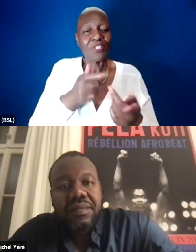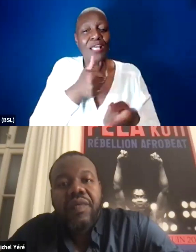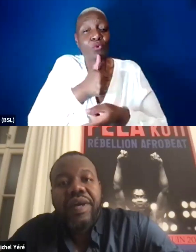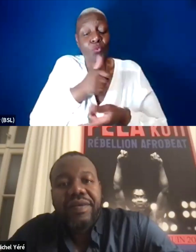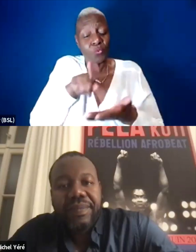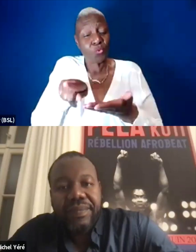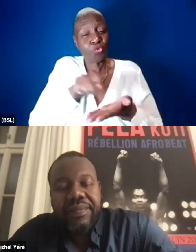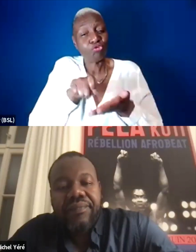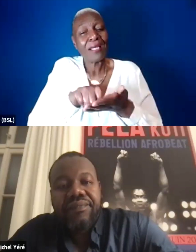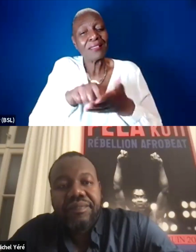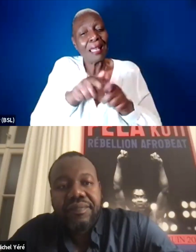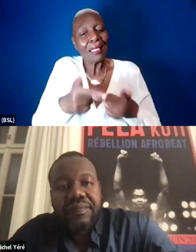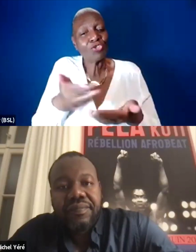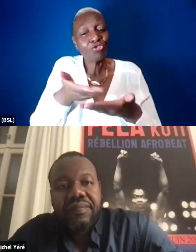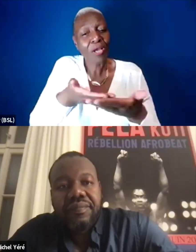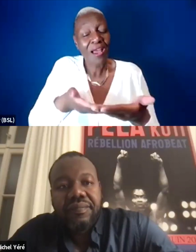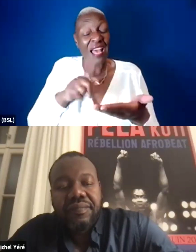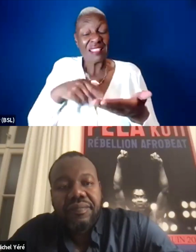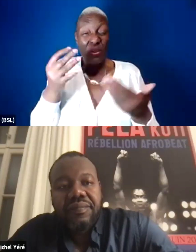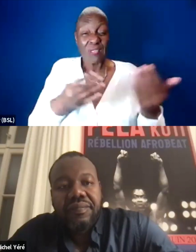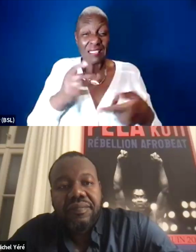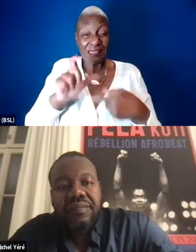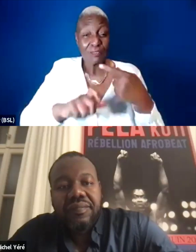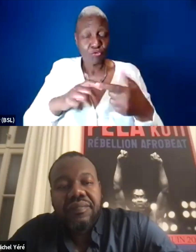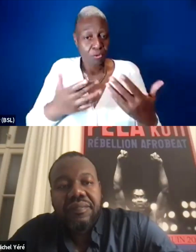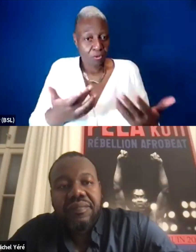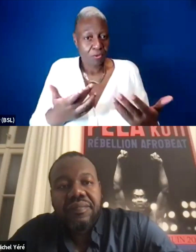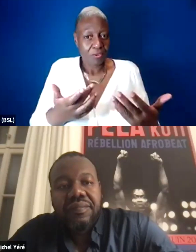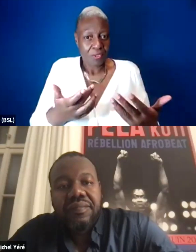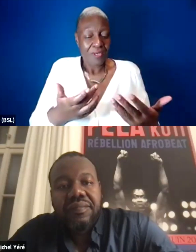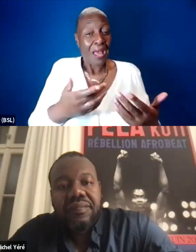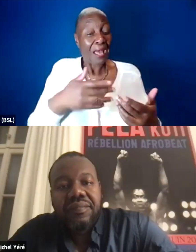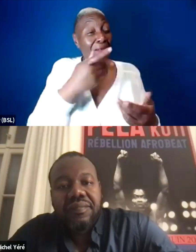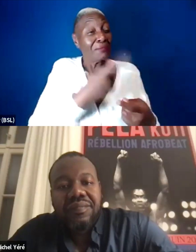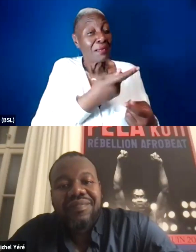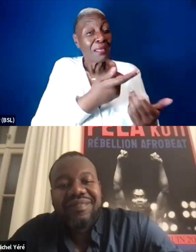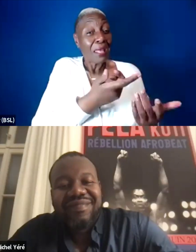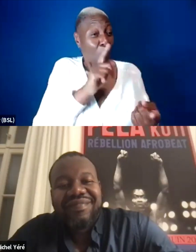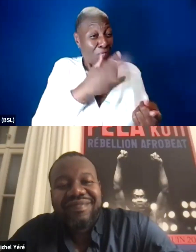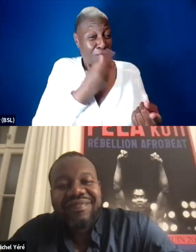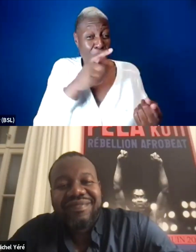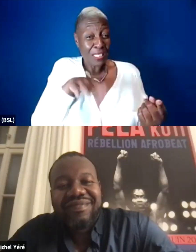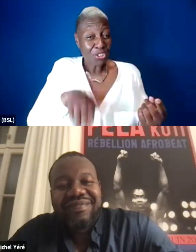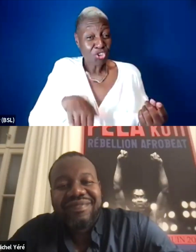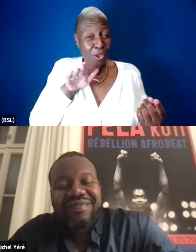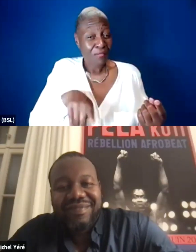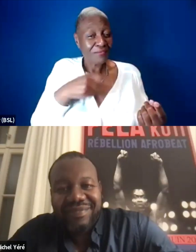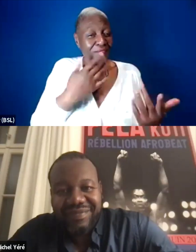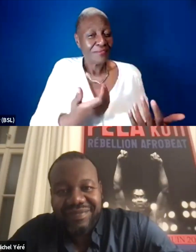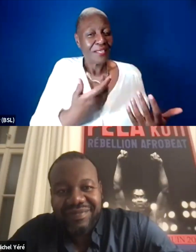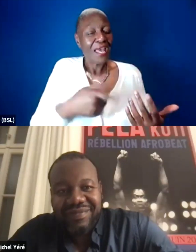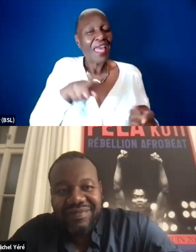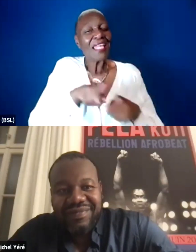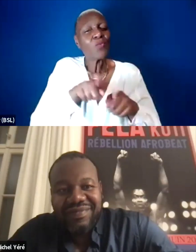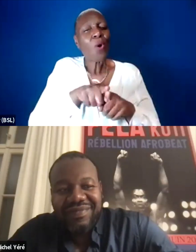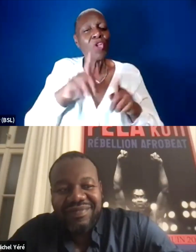literature until the mid-19th. This is definitely not something that Manouchian would have learned in an orphanage. Classical Armenian is what priests